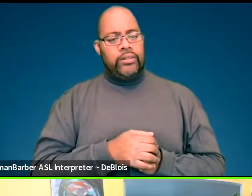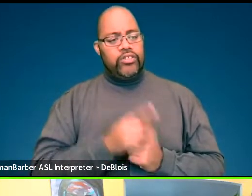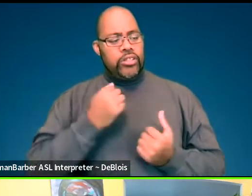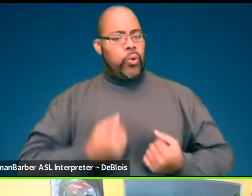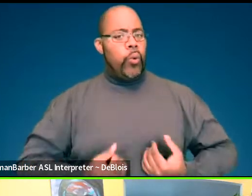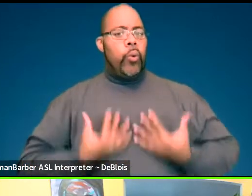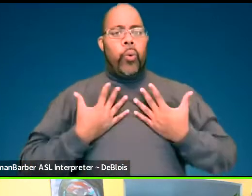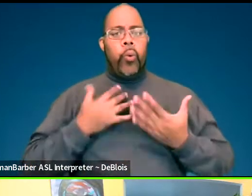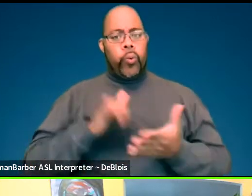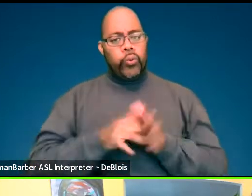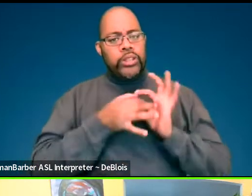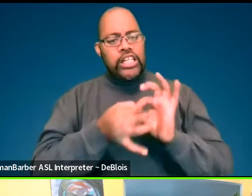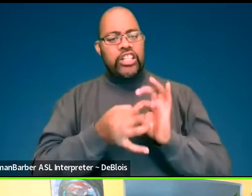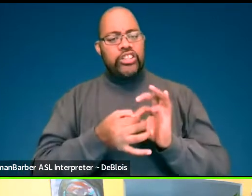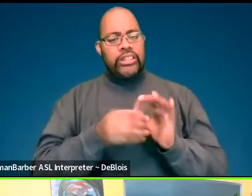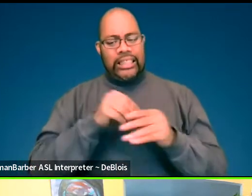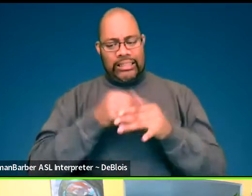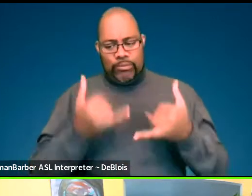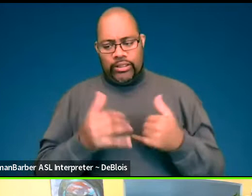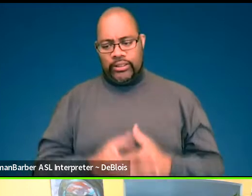reinvigorating these connections in the present.